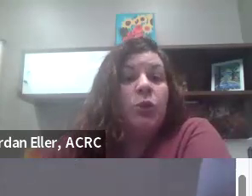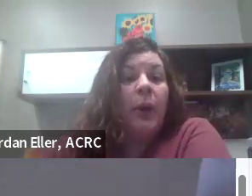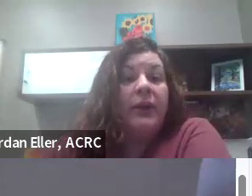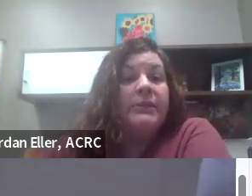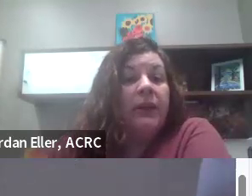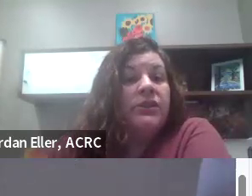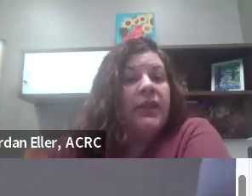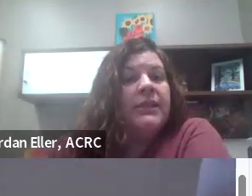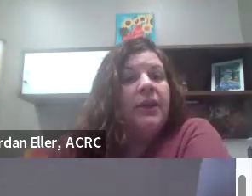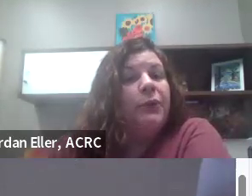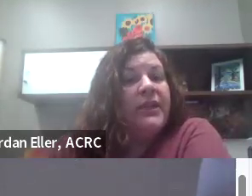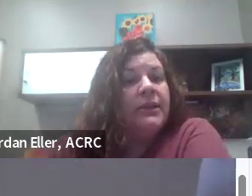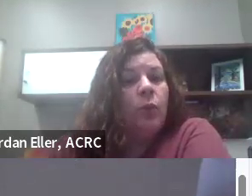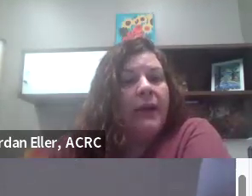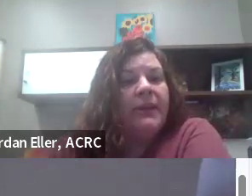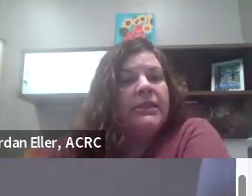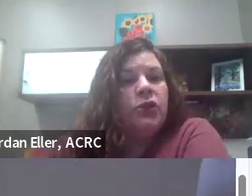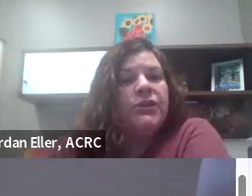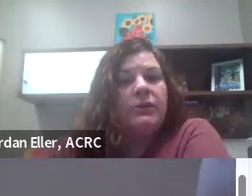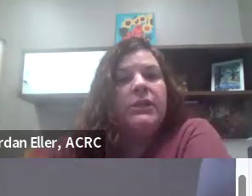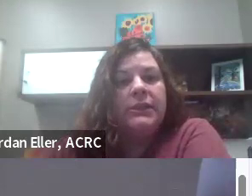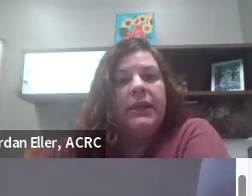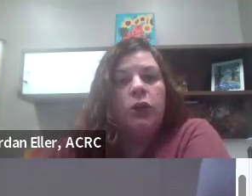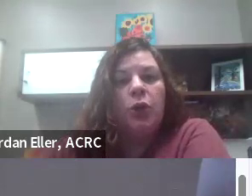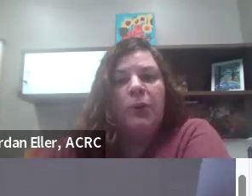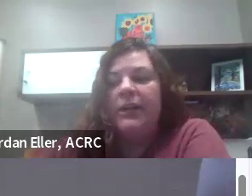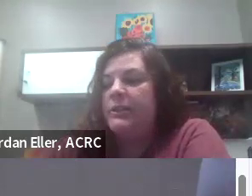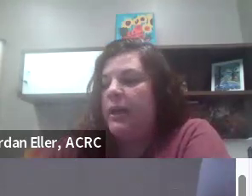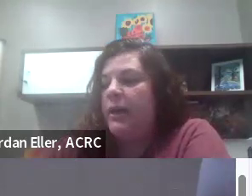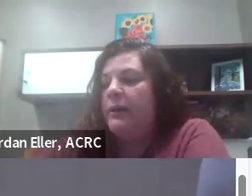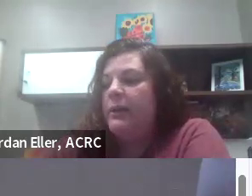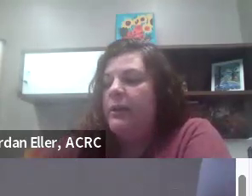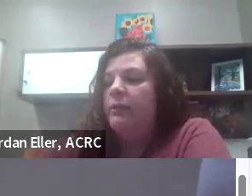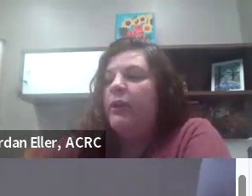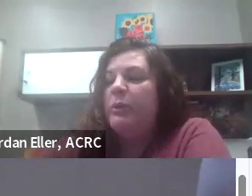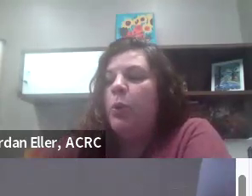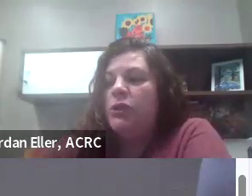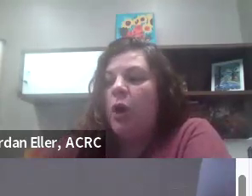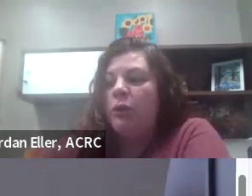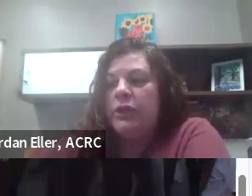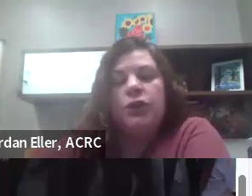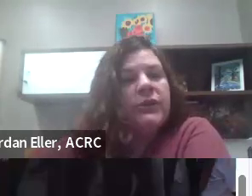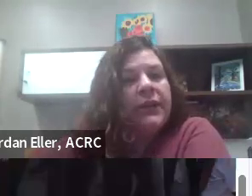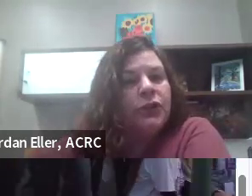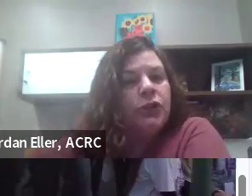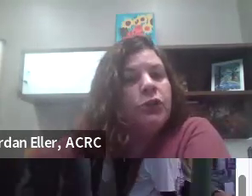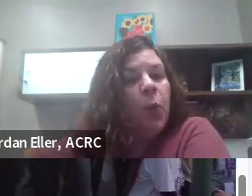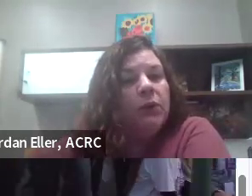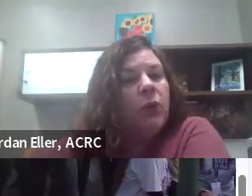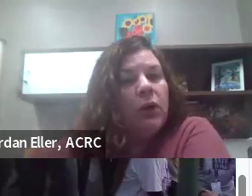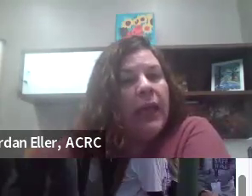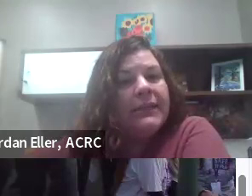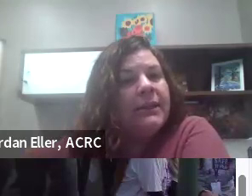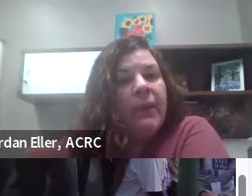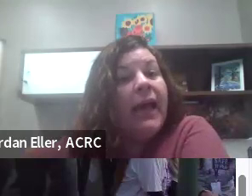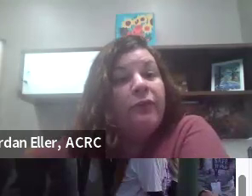Domestic Violence Awareness Month. So that's another reason why My Sister's House does it in October. And it's very important to our regional centers to